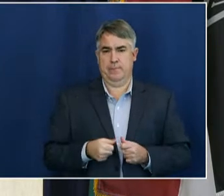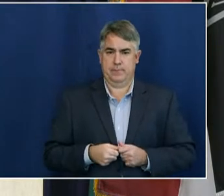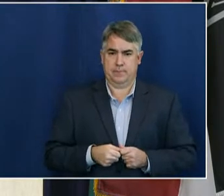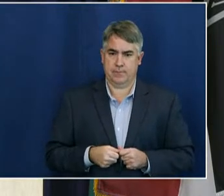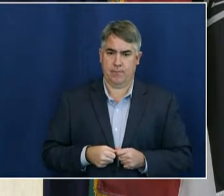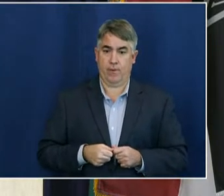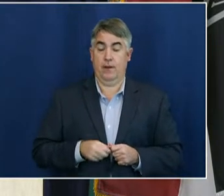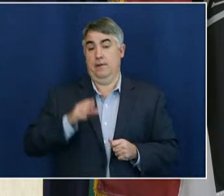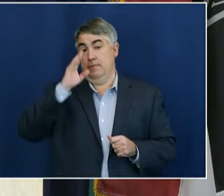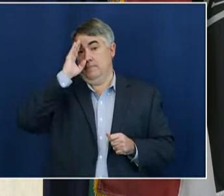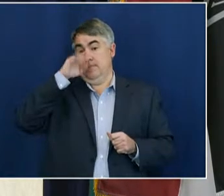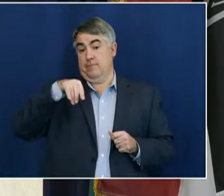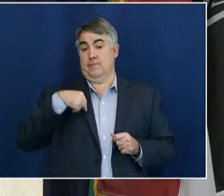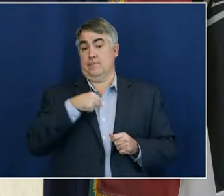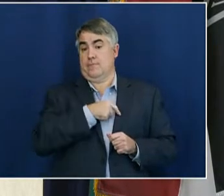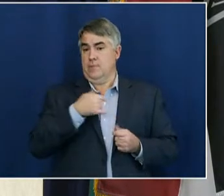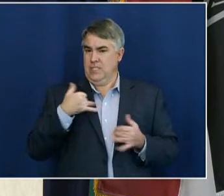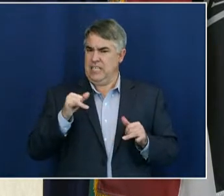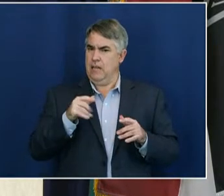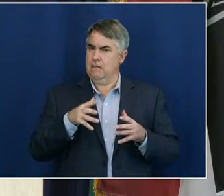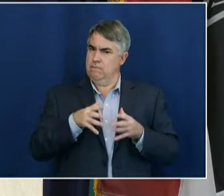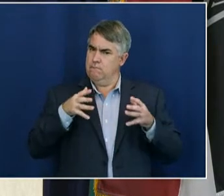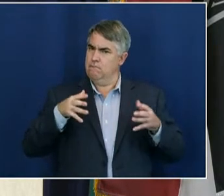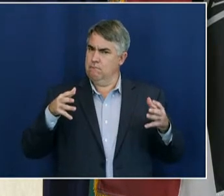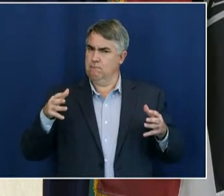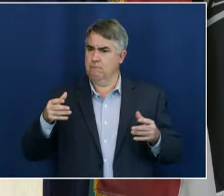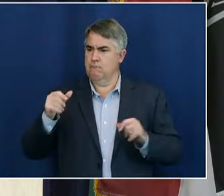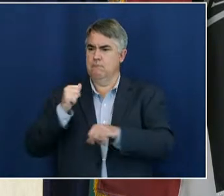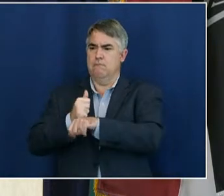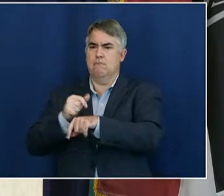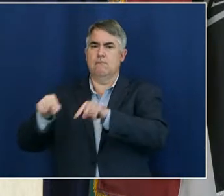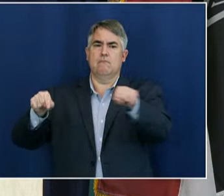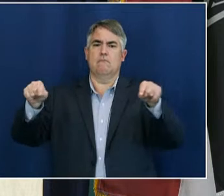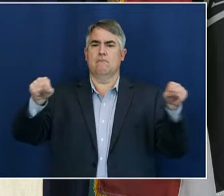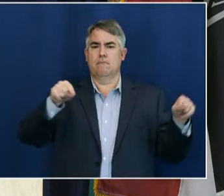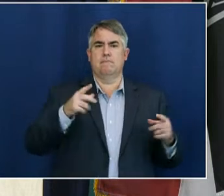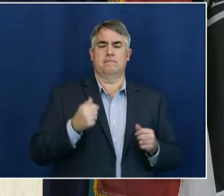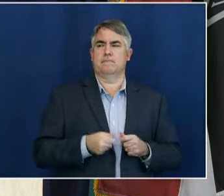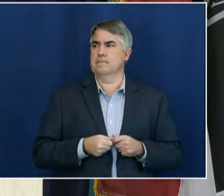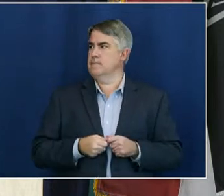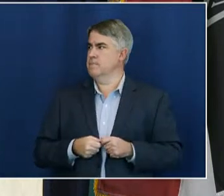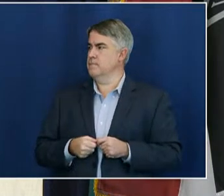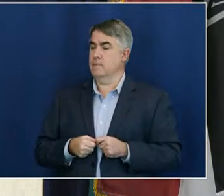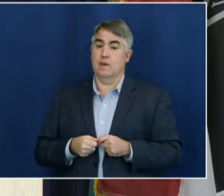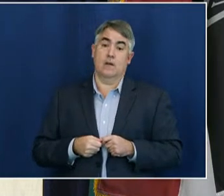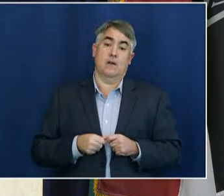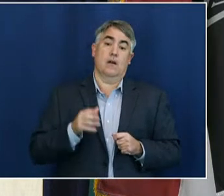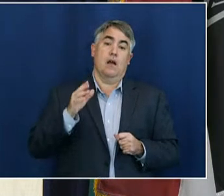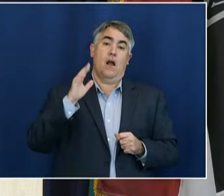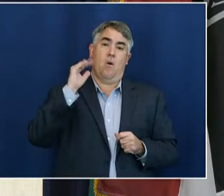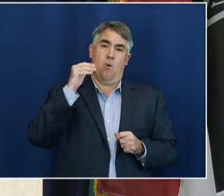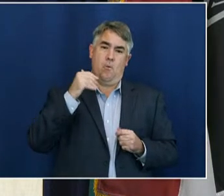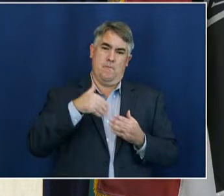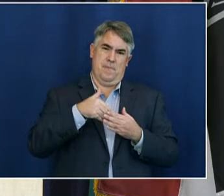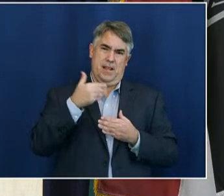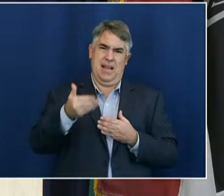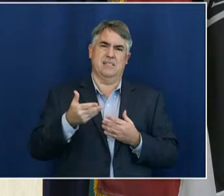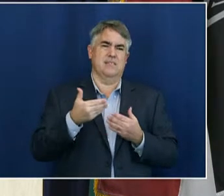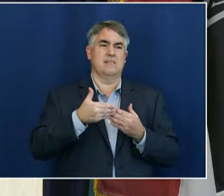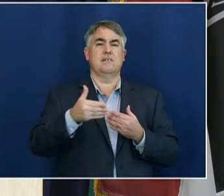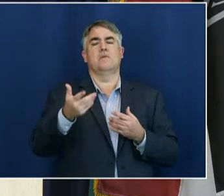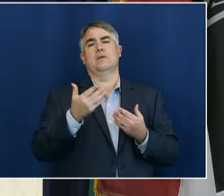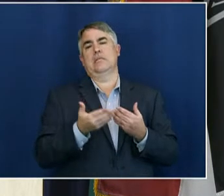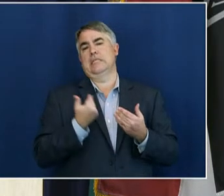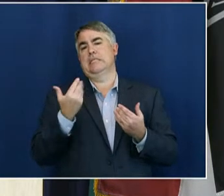expand rapidly and to request more and ask for more. And we hope over time it gets a little bit easier. But just asking people's patience